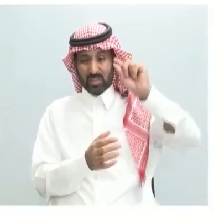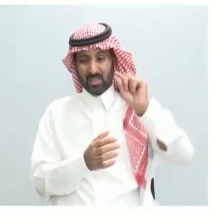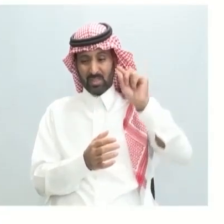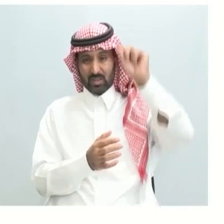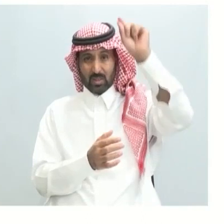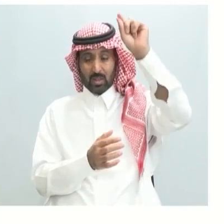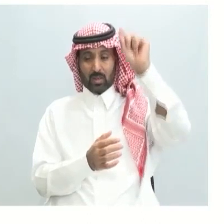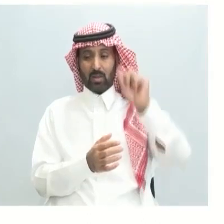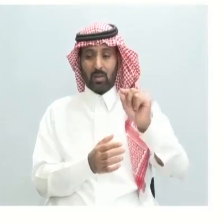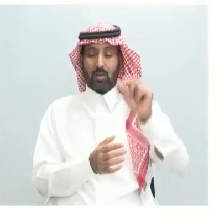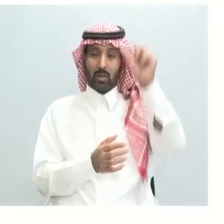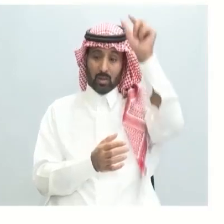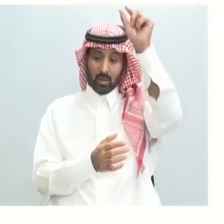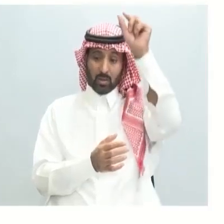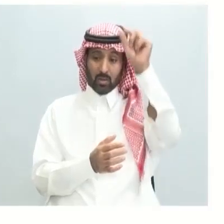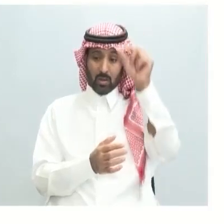a needle.